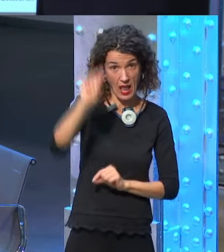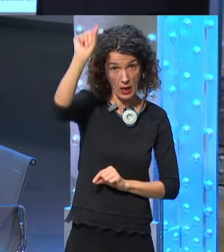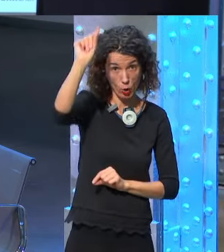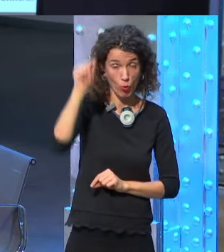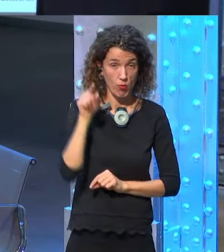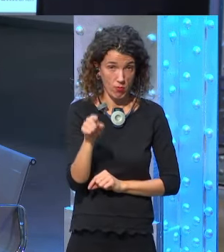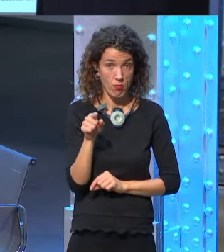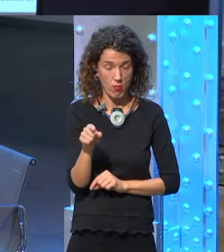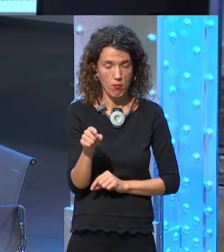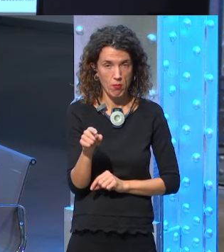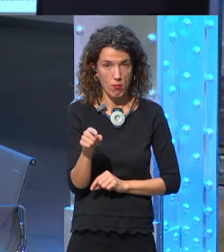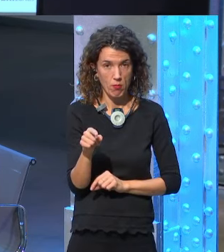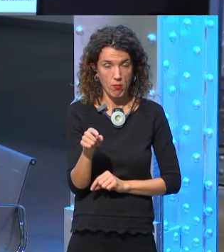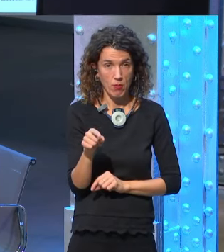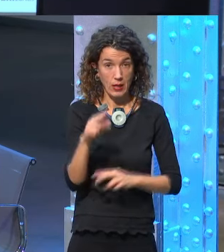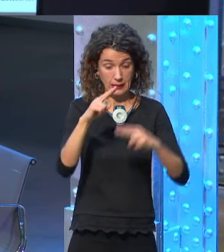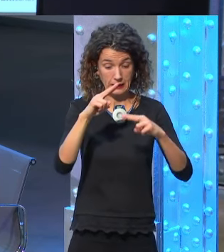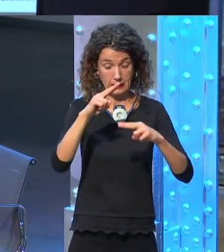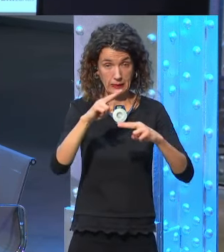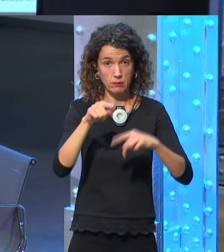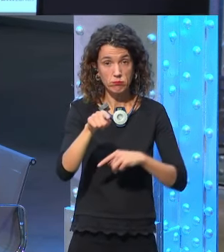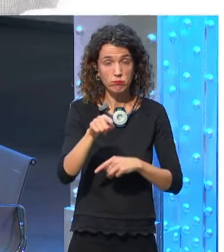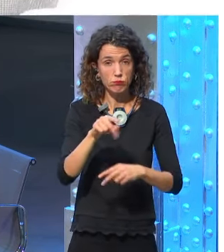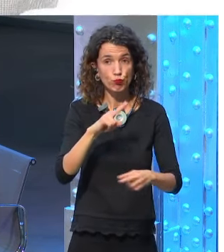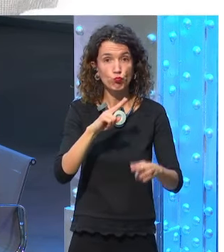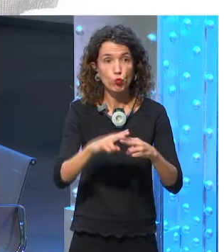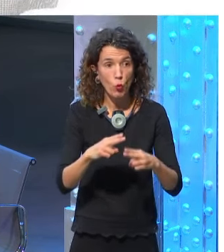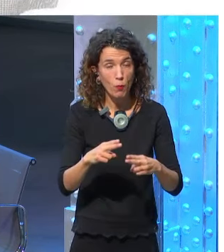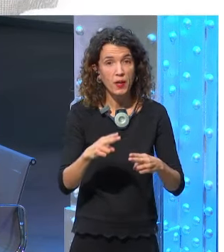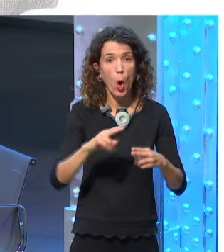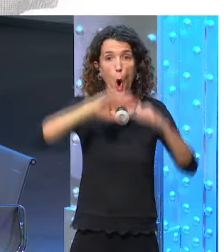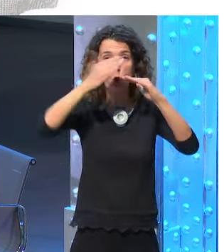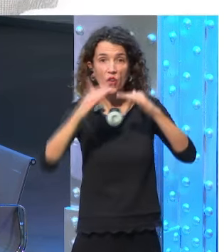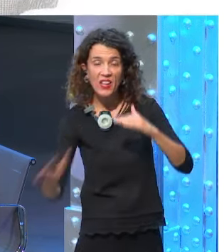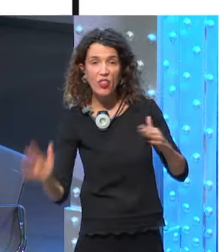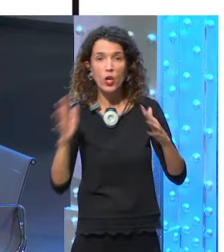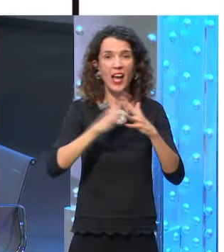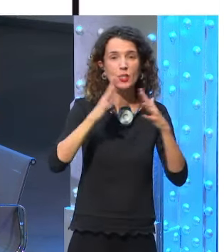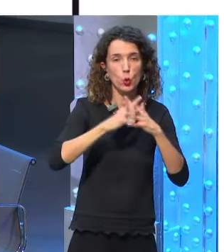structural oscillations because wherever this wall was